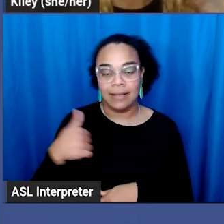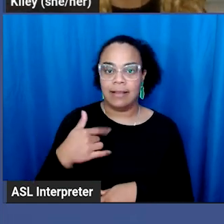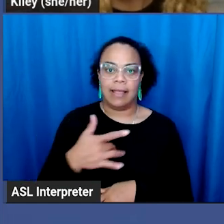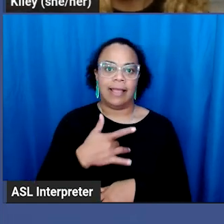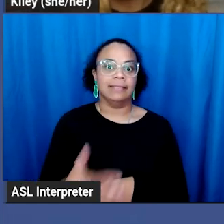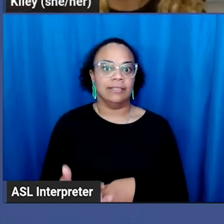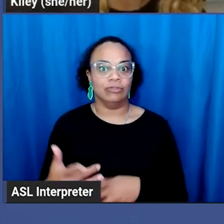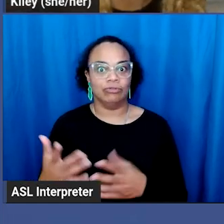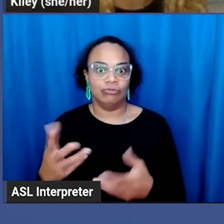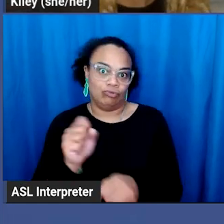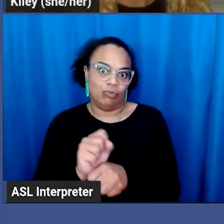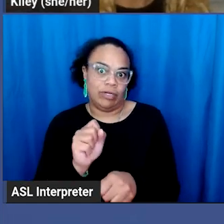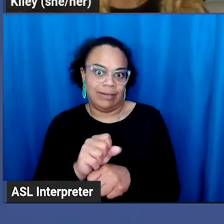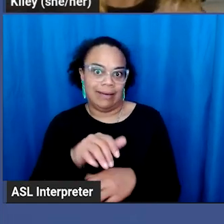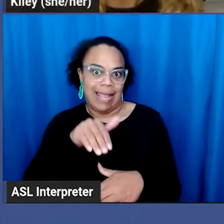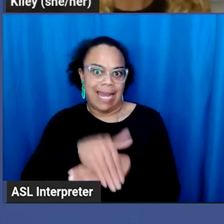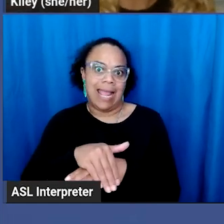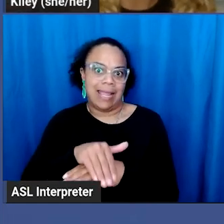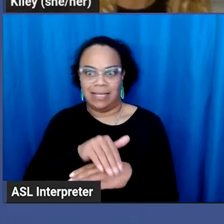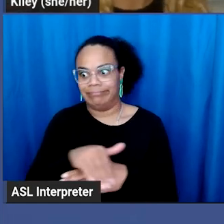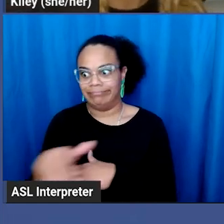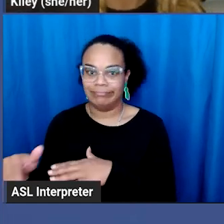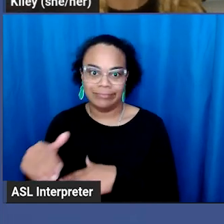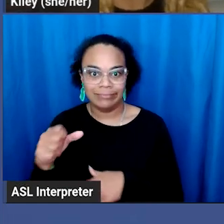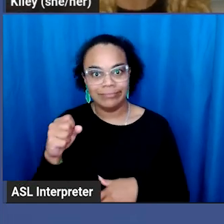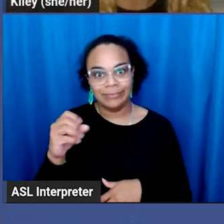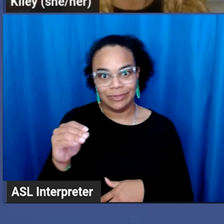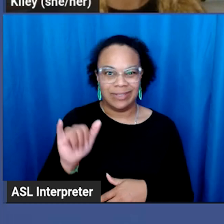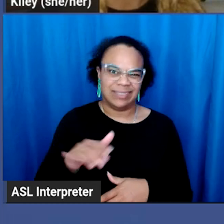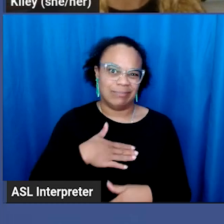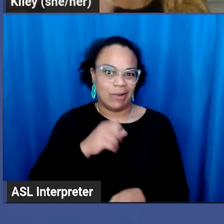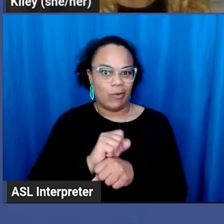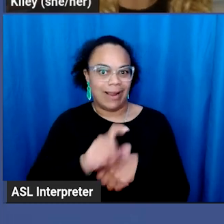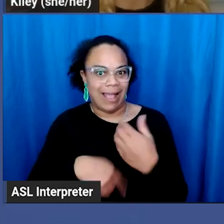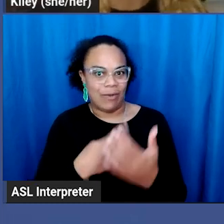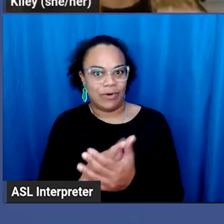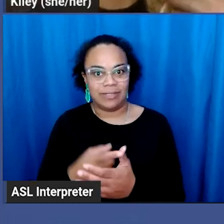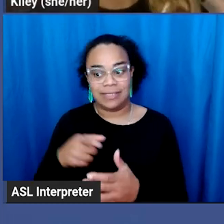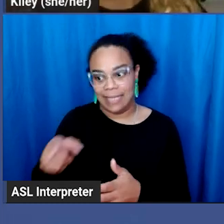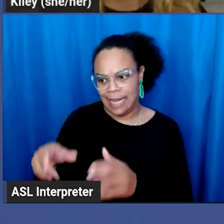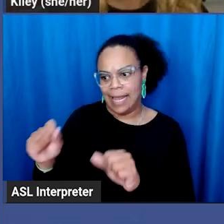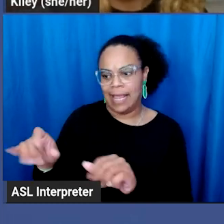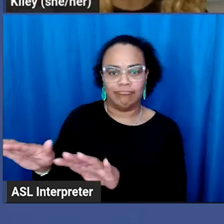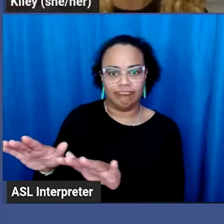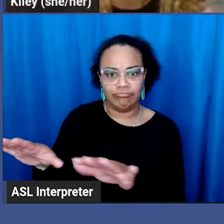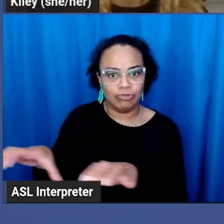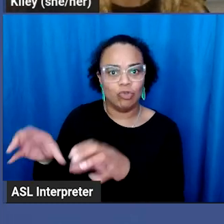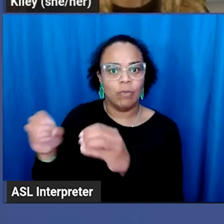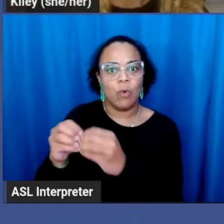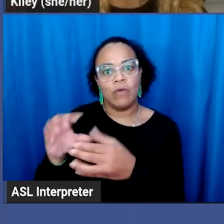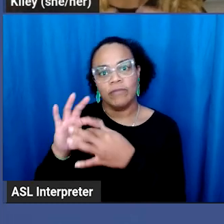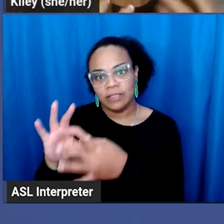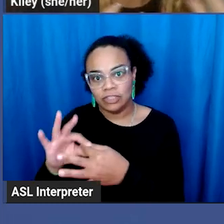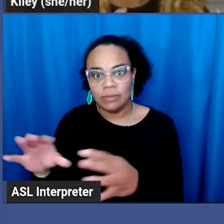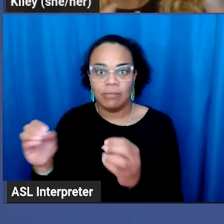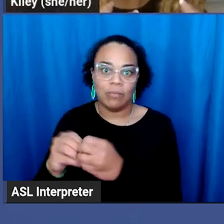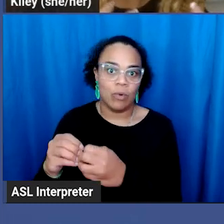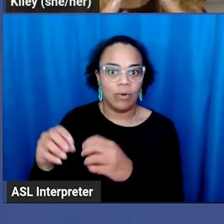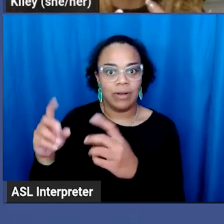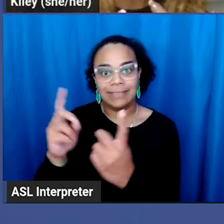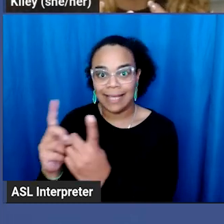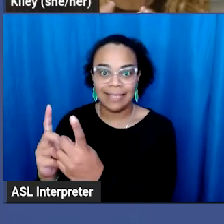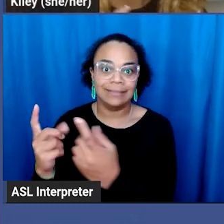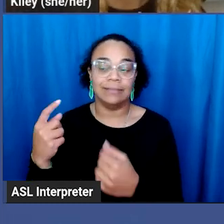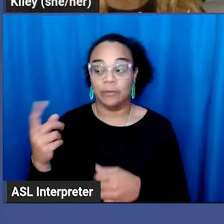night. Those are my working hours. So he's able to navigate, more relationships and have more dates. So we